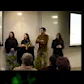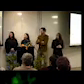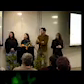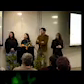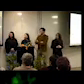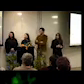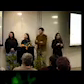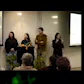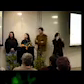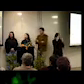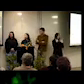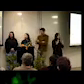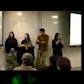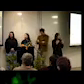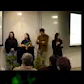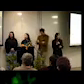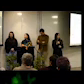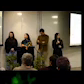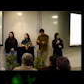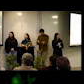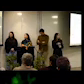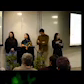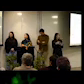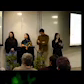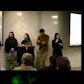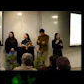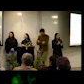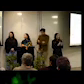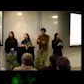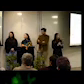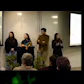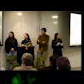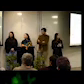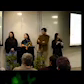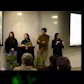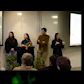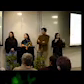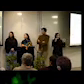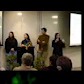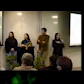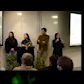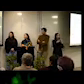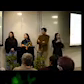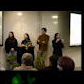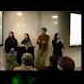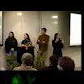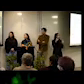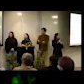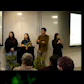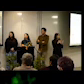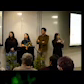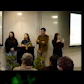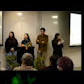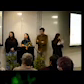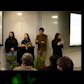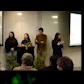best evidence we have for using cannabis for epilepsy is high doses of CBD or cannabidiol, which